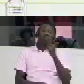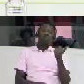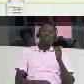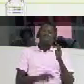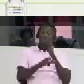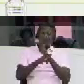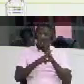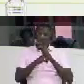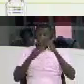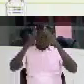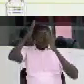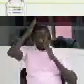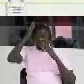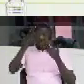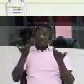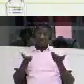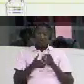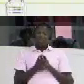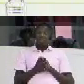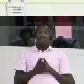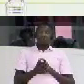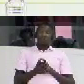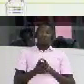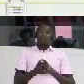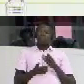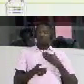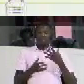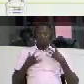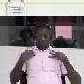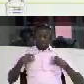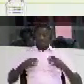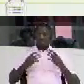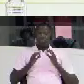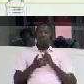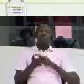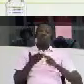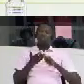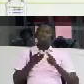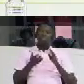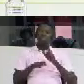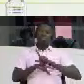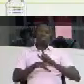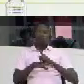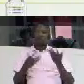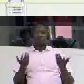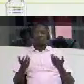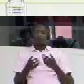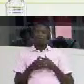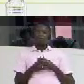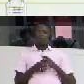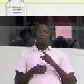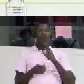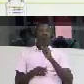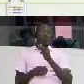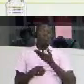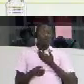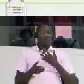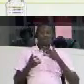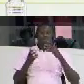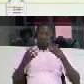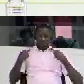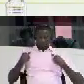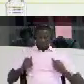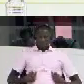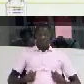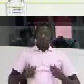yi. And other soldiers. ñeneen ñi ñu ngi on mufti. Some of them were dressed in mufti. ñeneen ñu ngi on uniform. While others